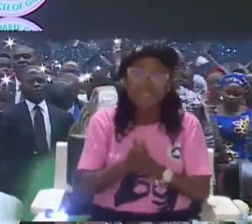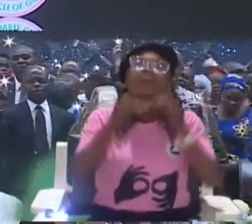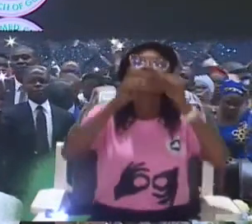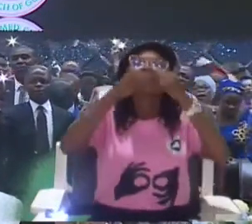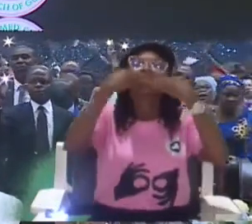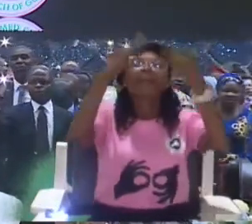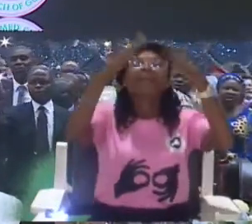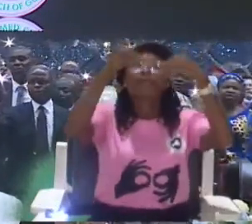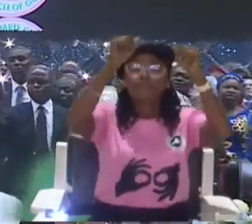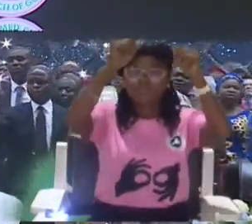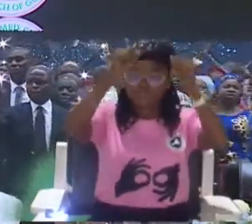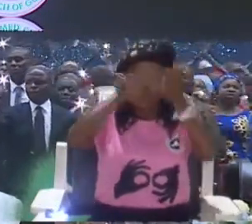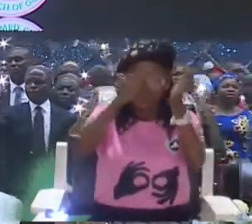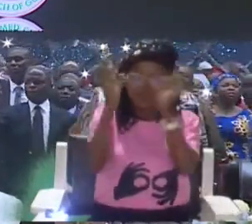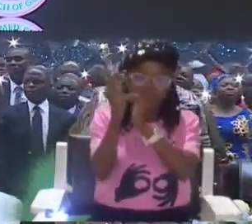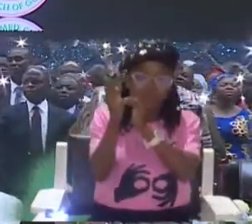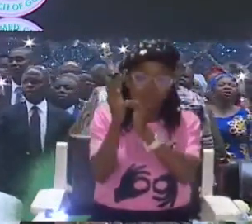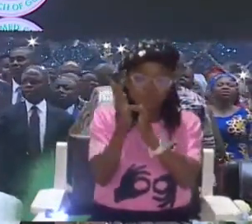Jesus. Jesus.